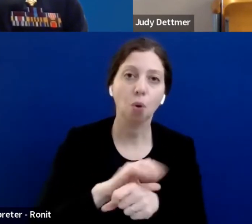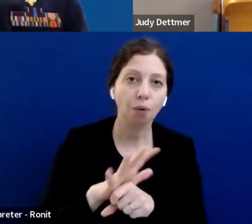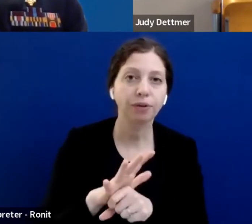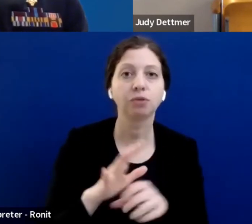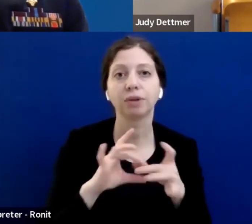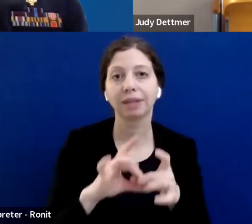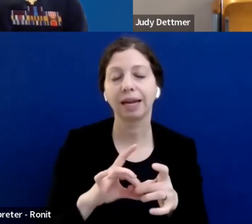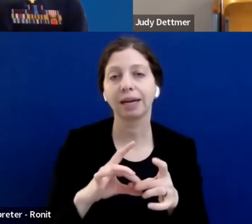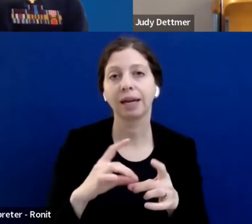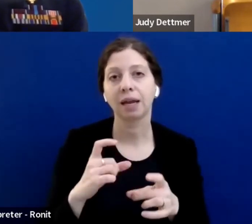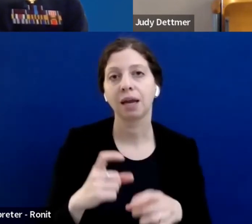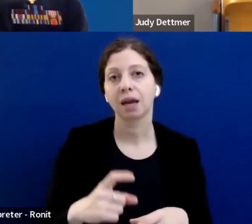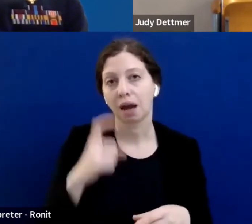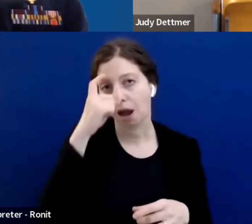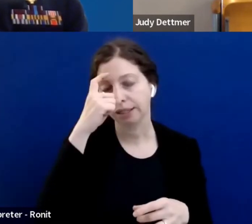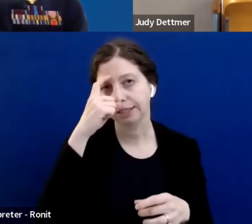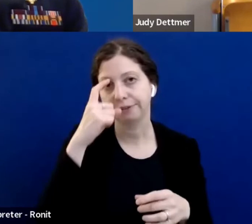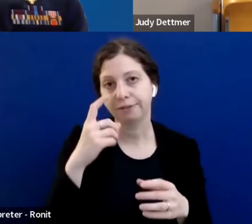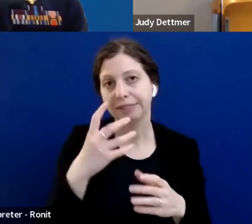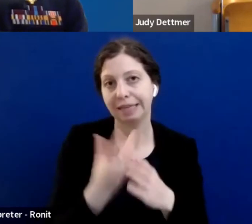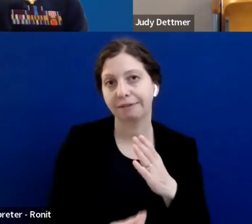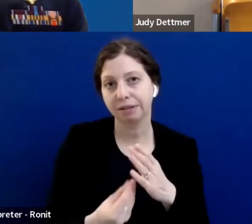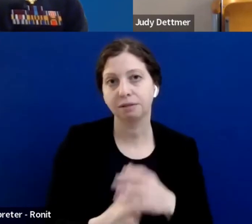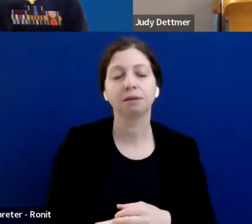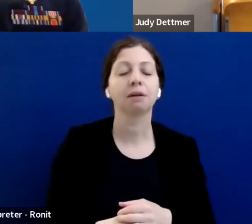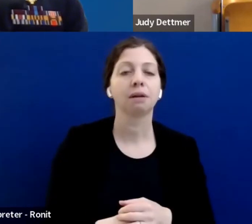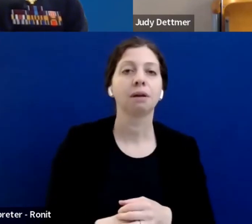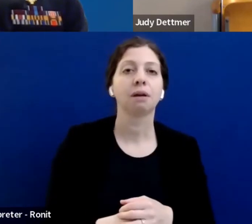COVID-related cognitive deficits. Our